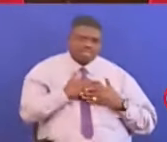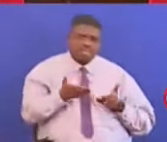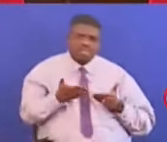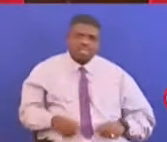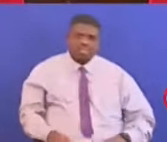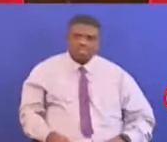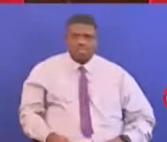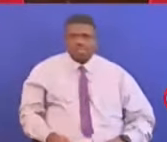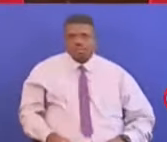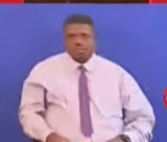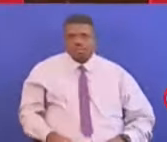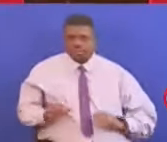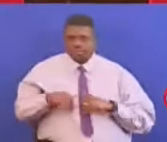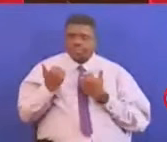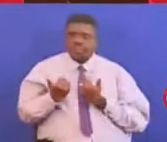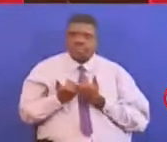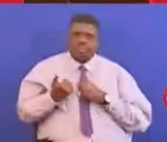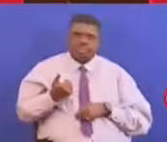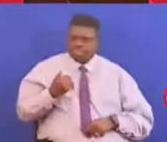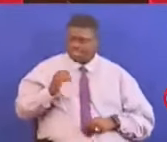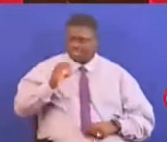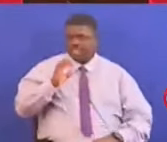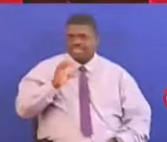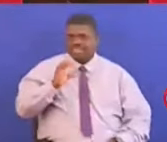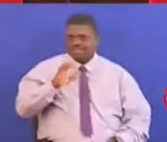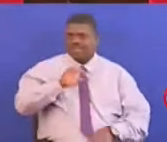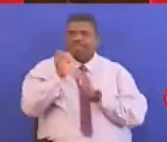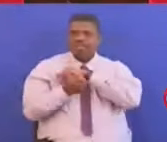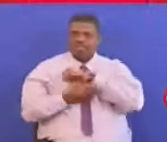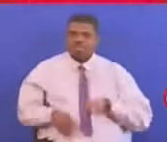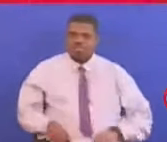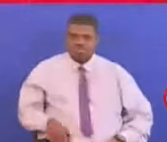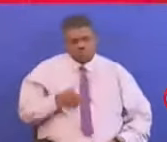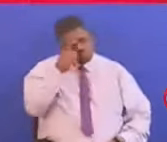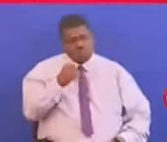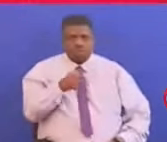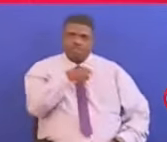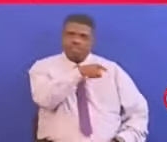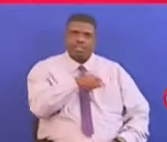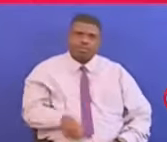my party, Chama cha Mapinduzi, for trusting that